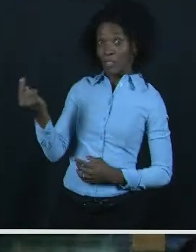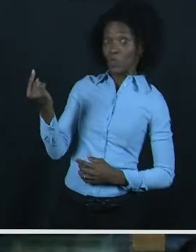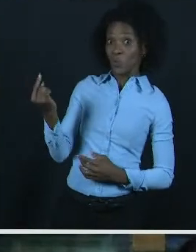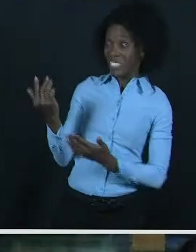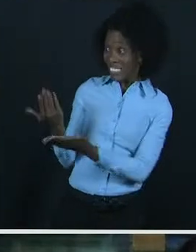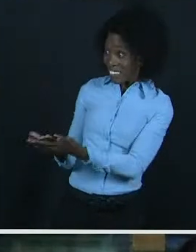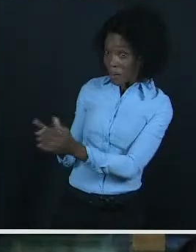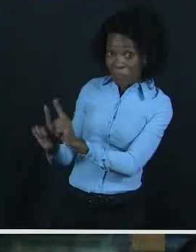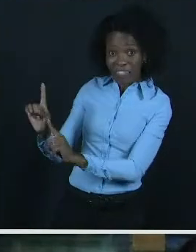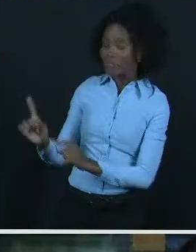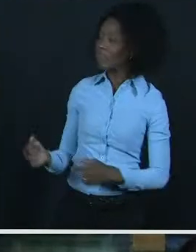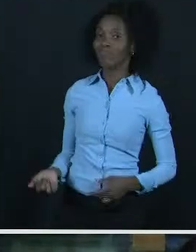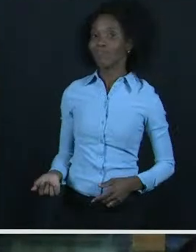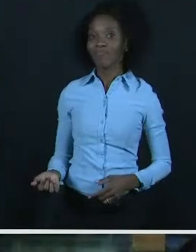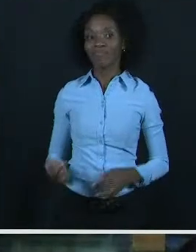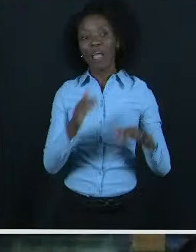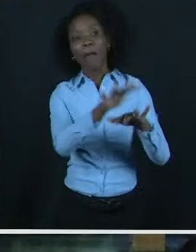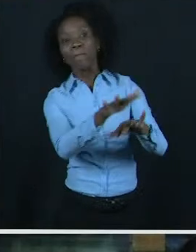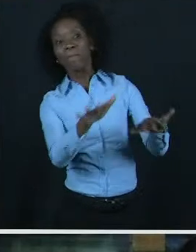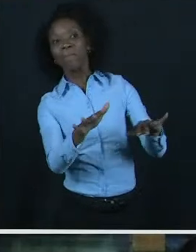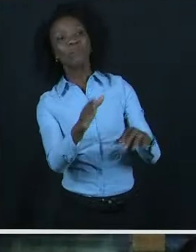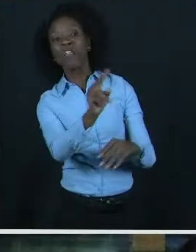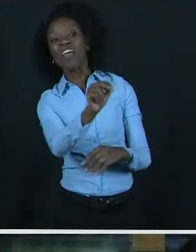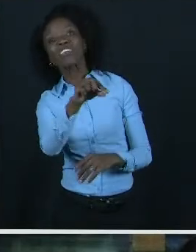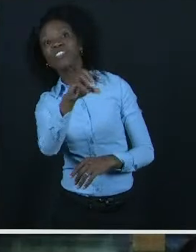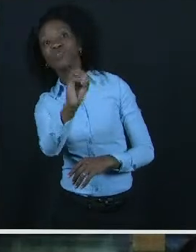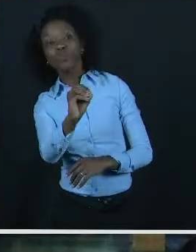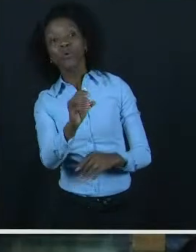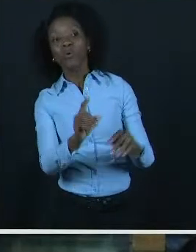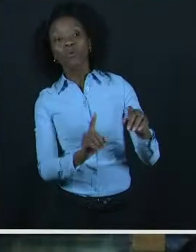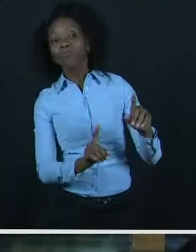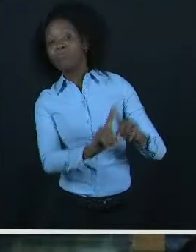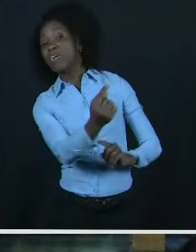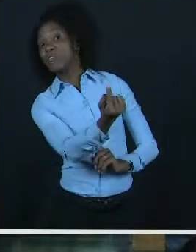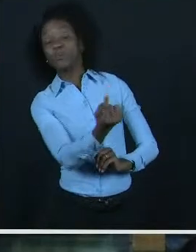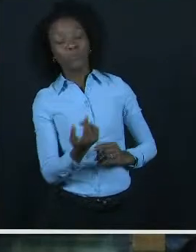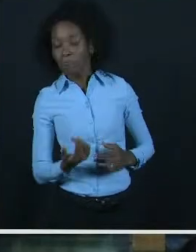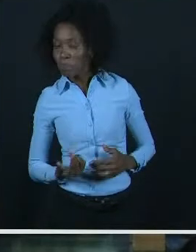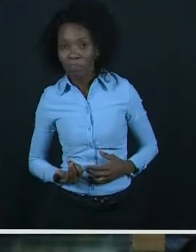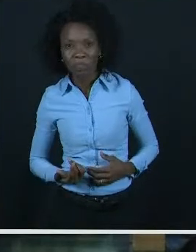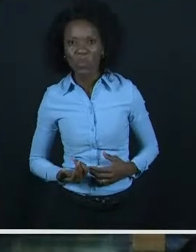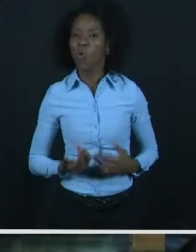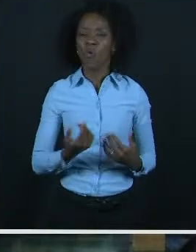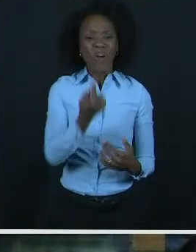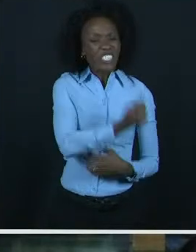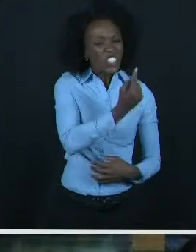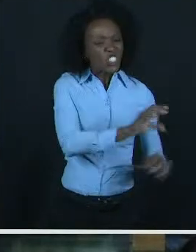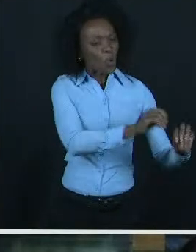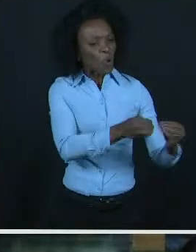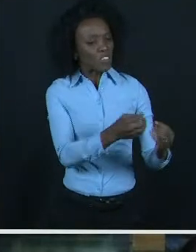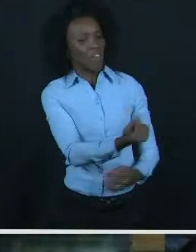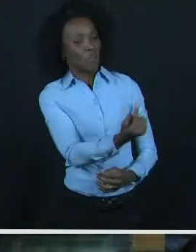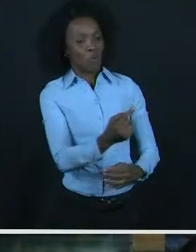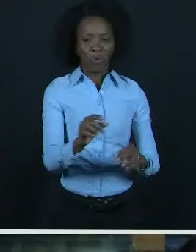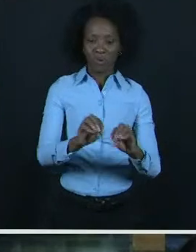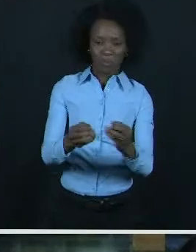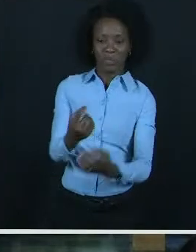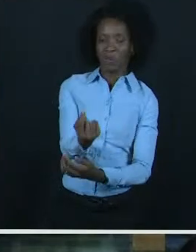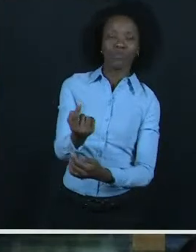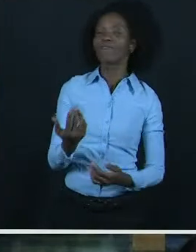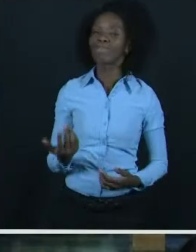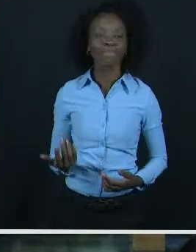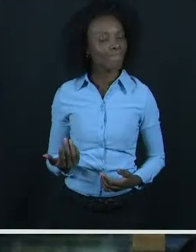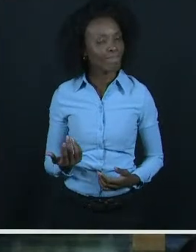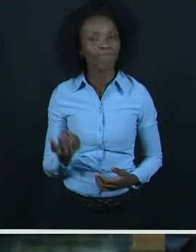civil society do it alone. Even worse, nor can each organization do it alone.